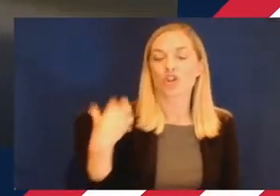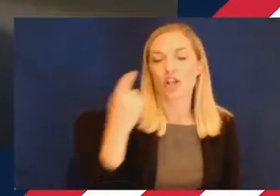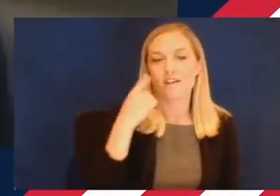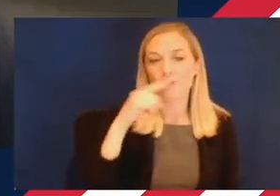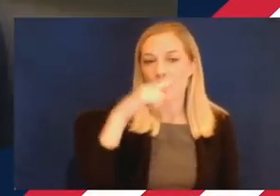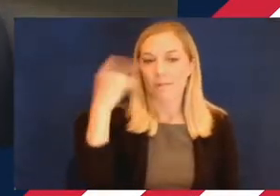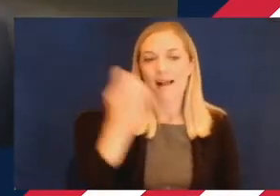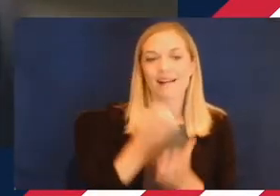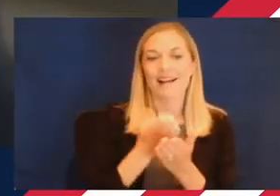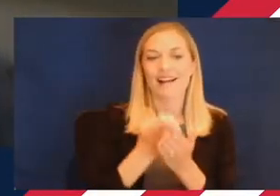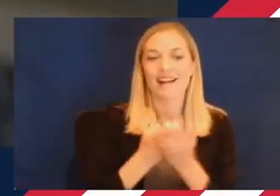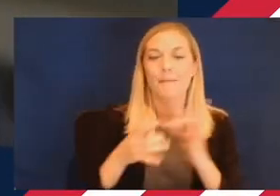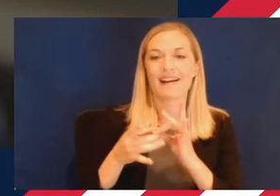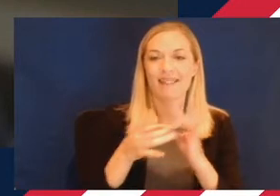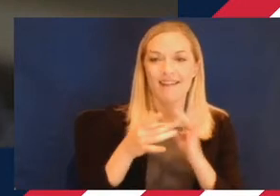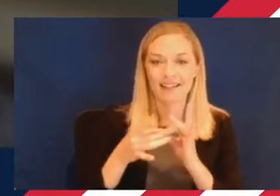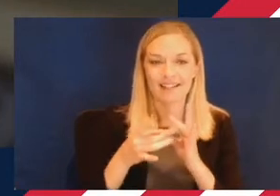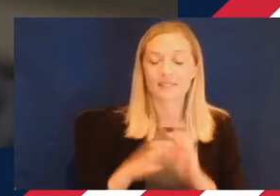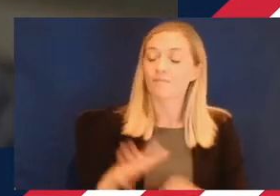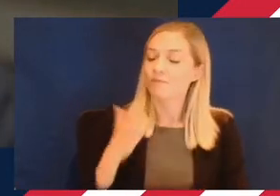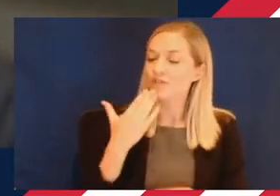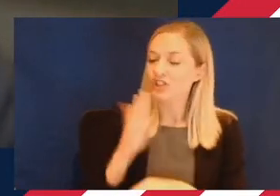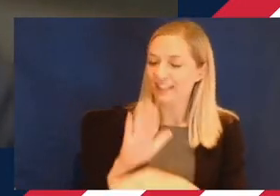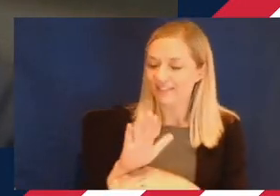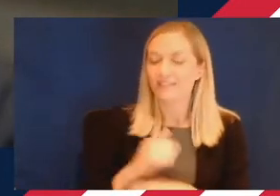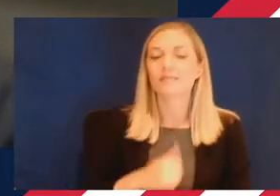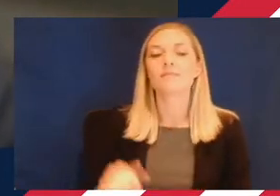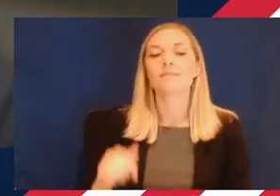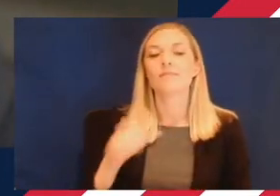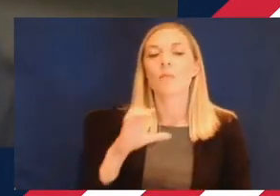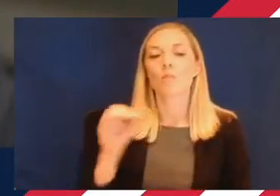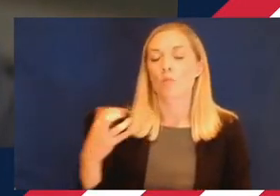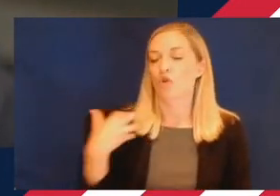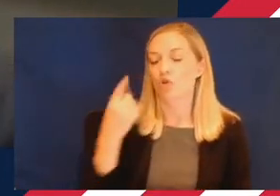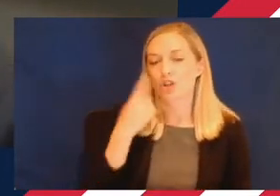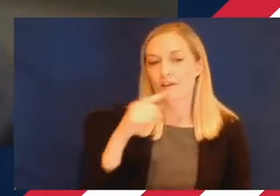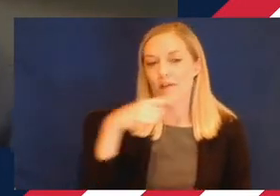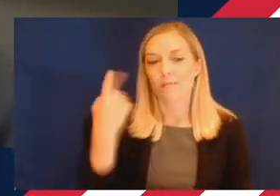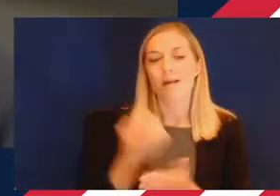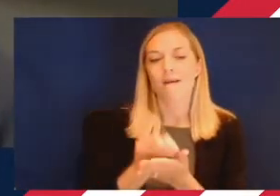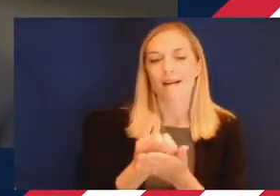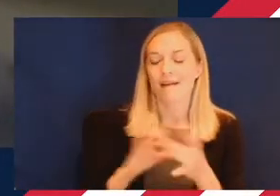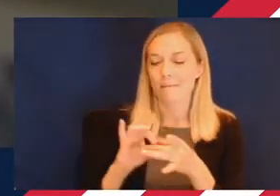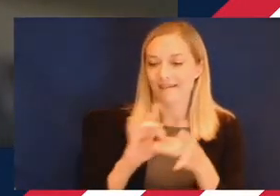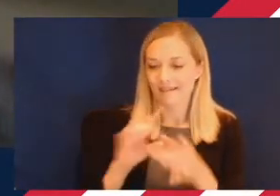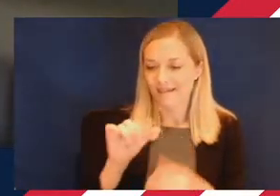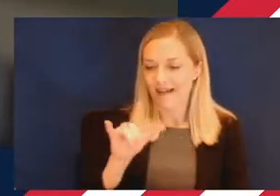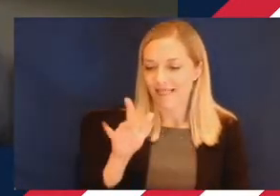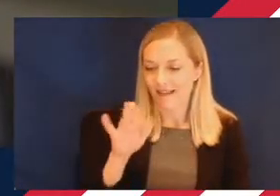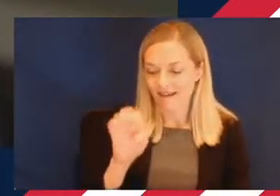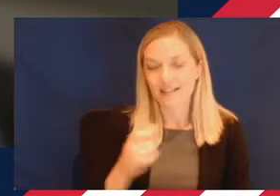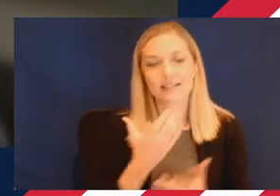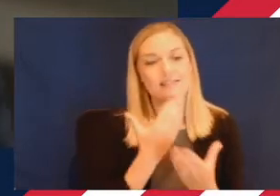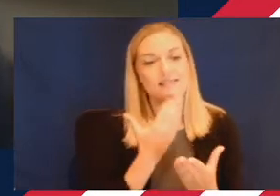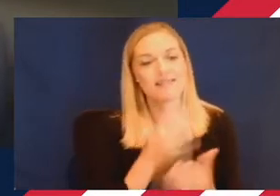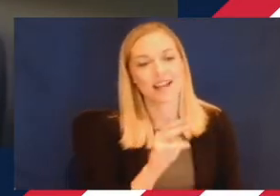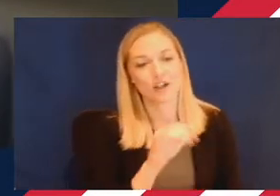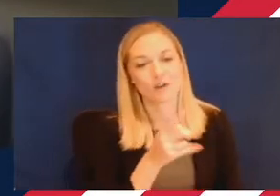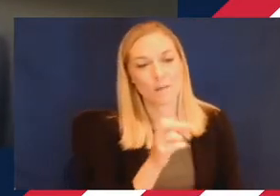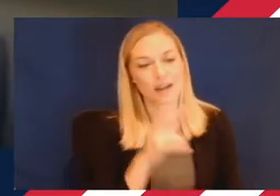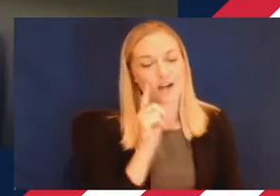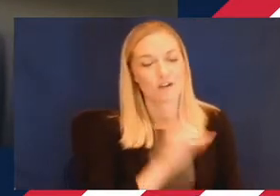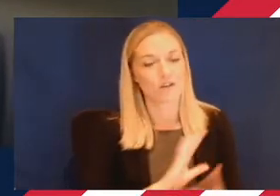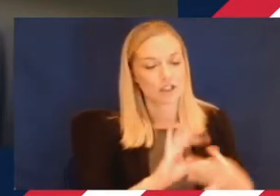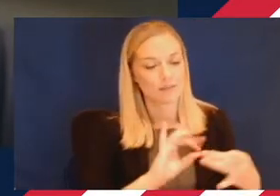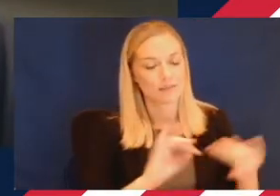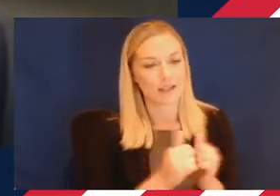Good evening. My name is Charles Phillips. I'm co-chairman of the Black Economic Alliance, and thank you, Mayor Bottoms, for speaking with us last week. We're a